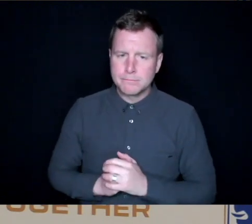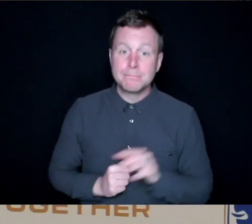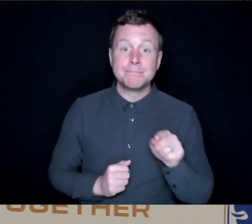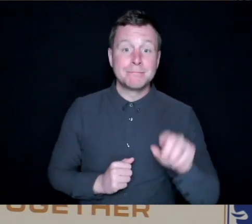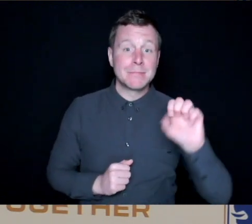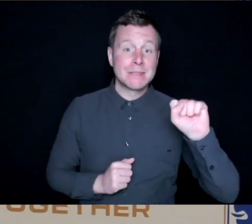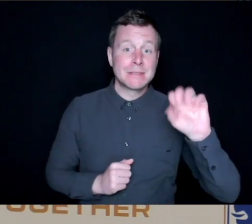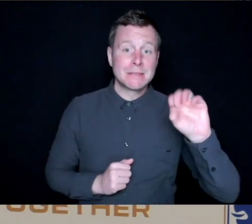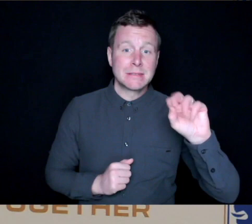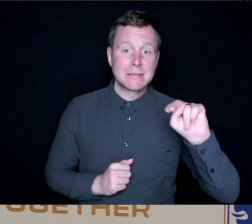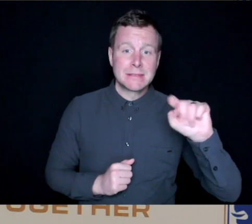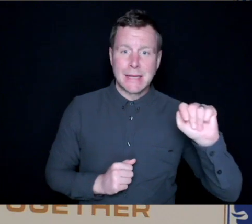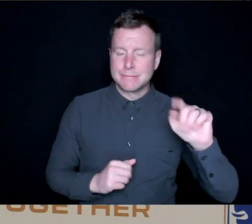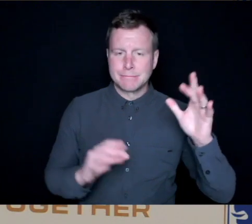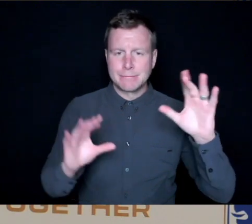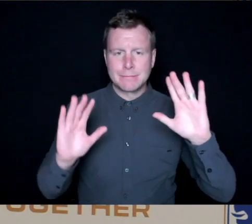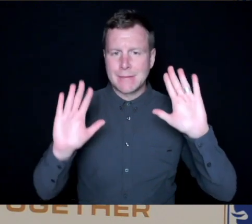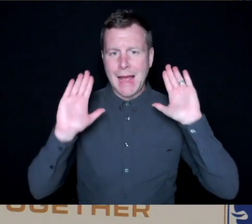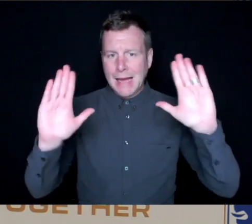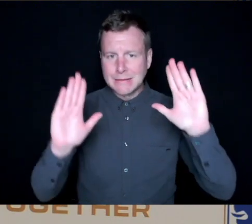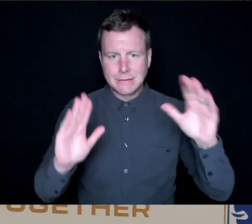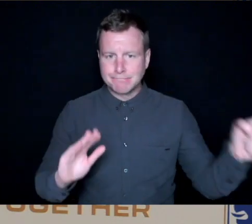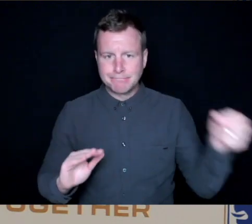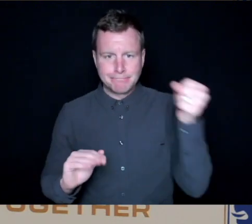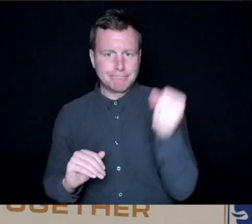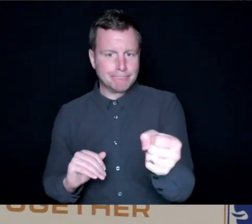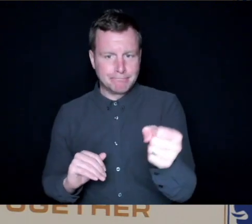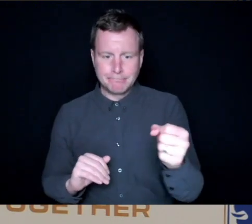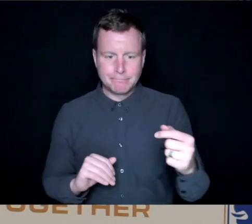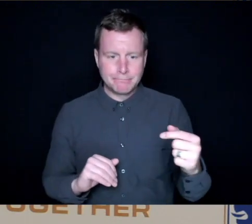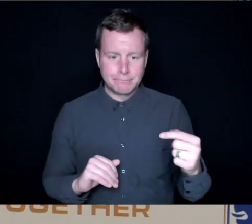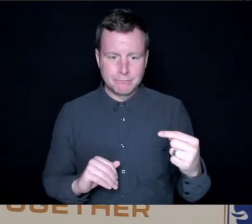I think Sonnet's been excellent for us. Obviously,